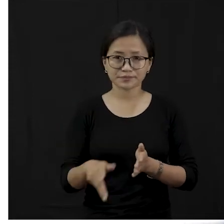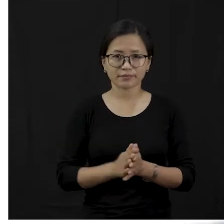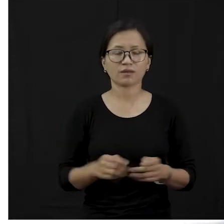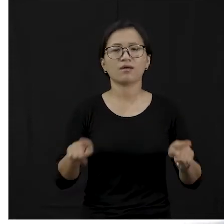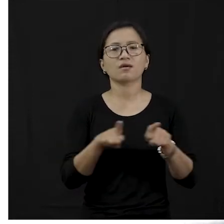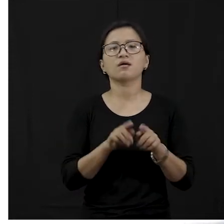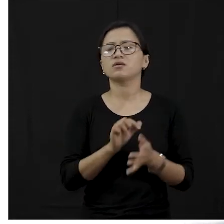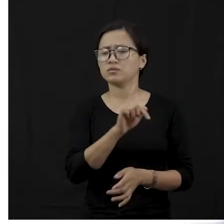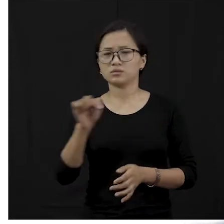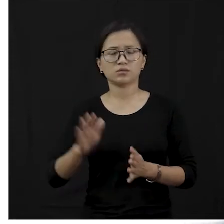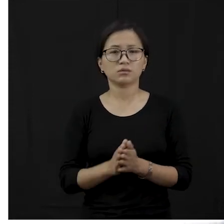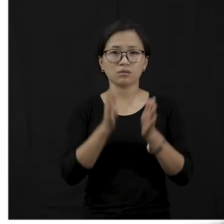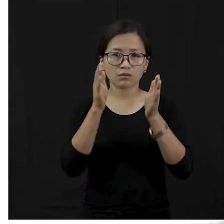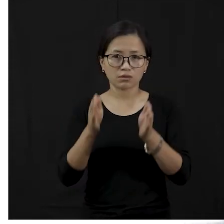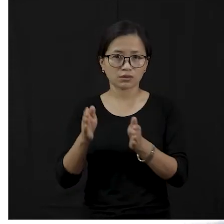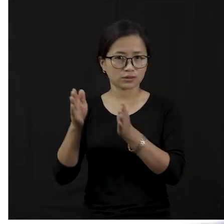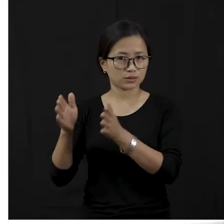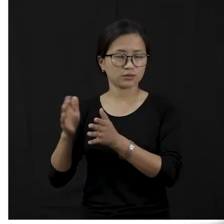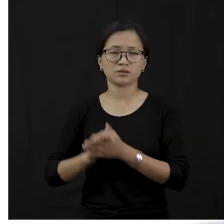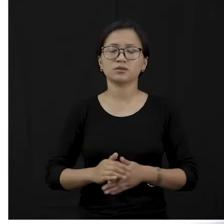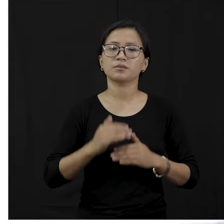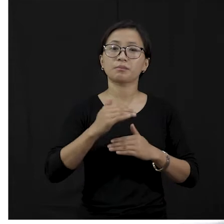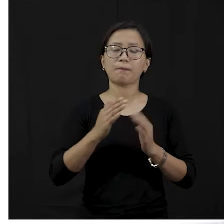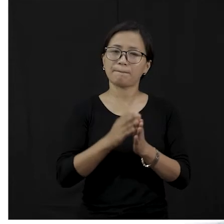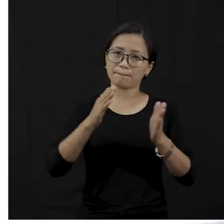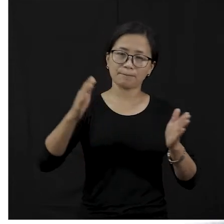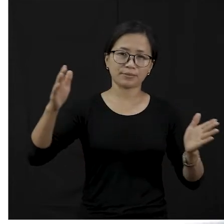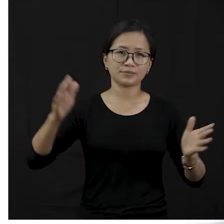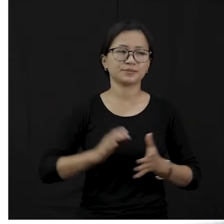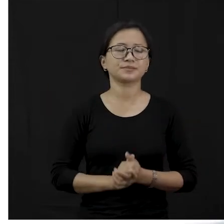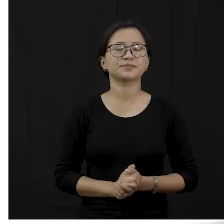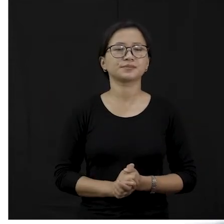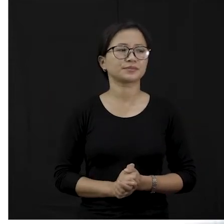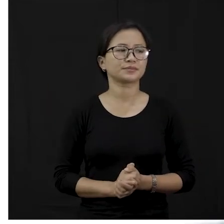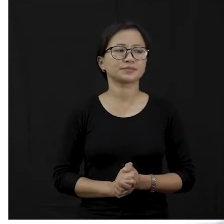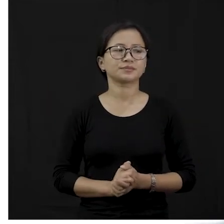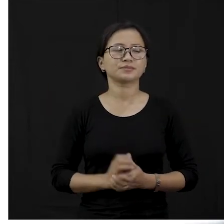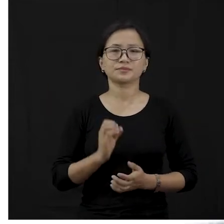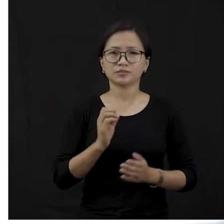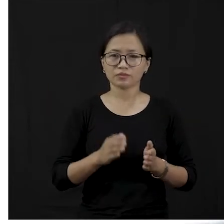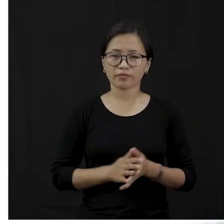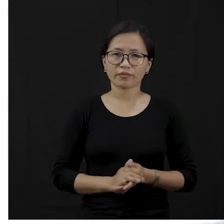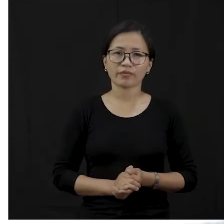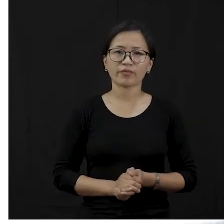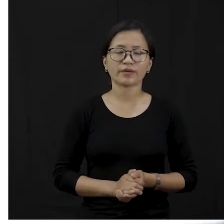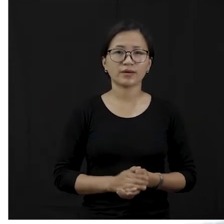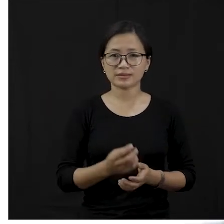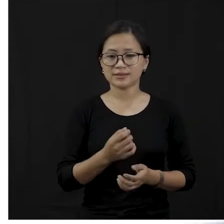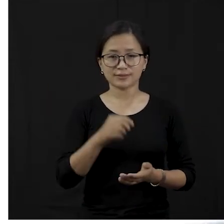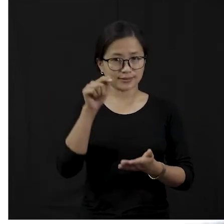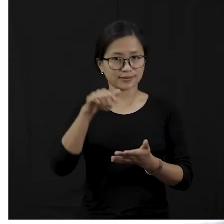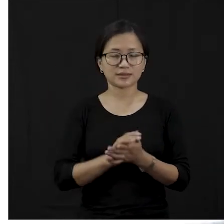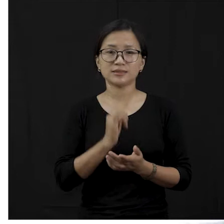in which order? Yes, in ascending order, like this. This